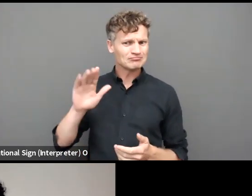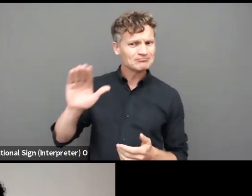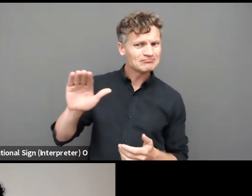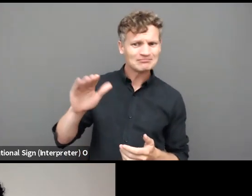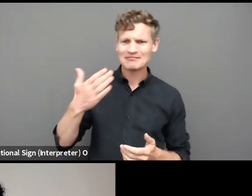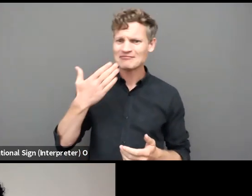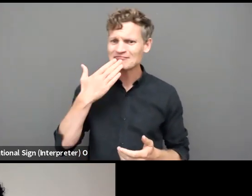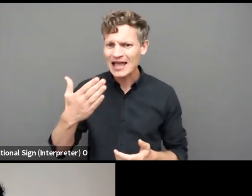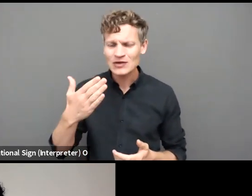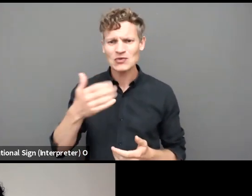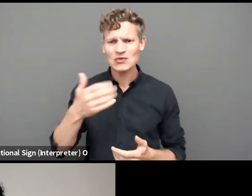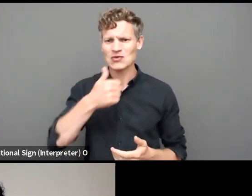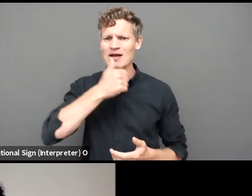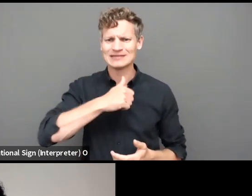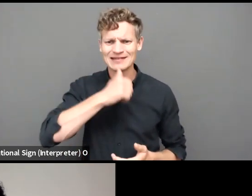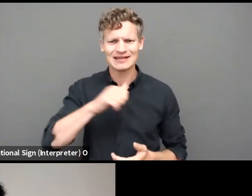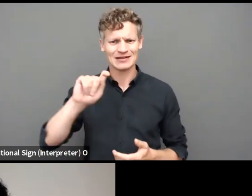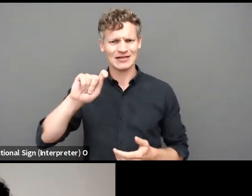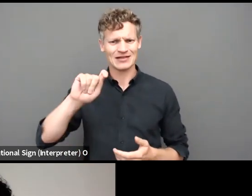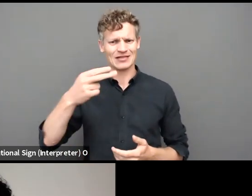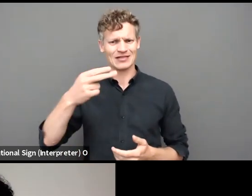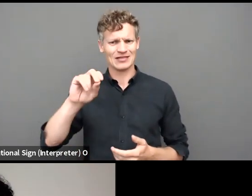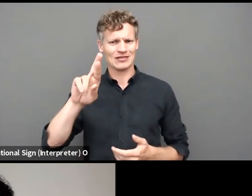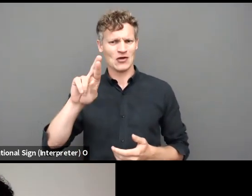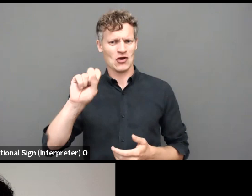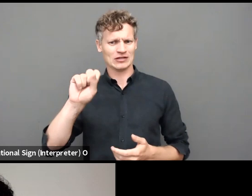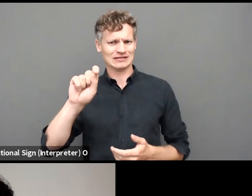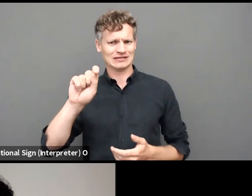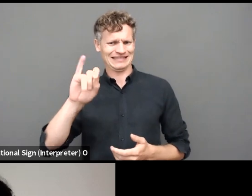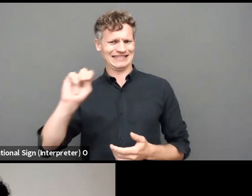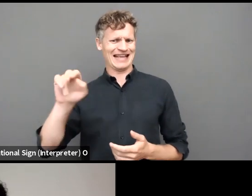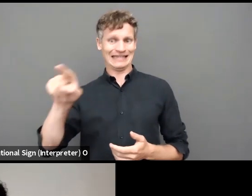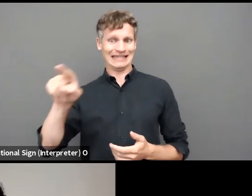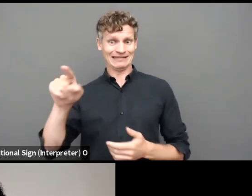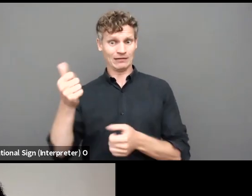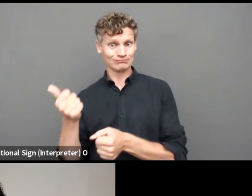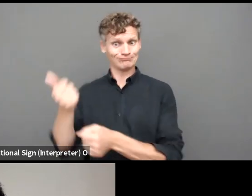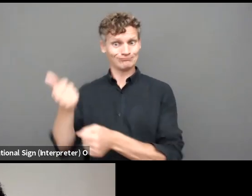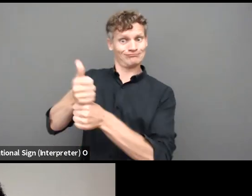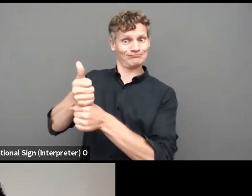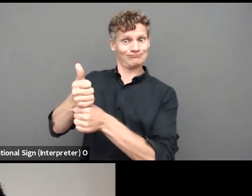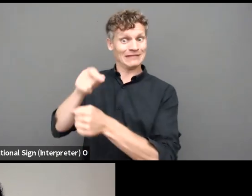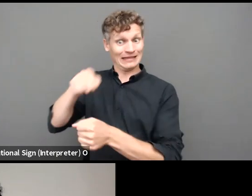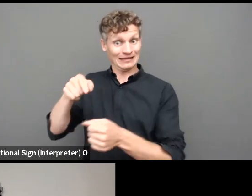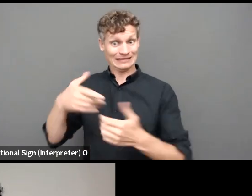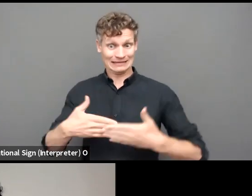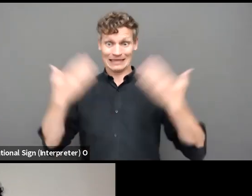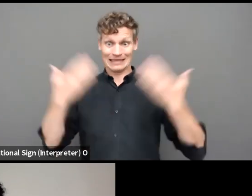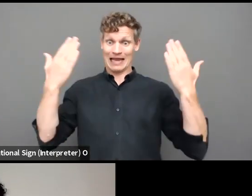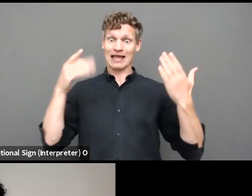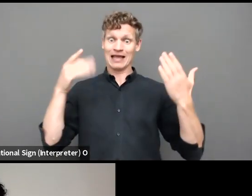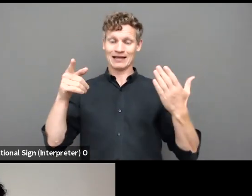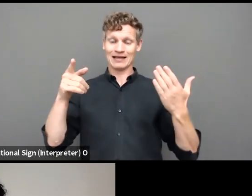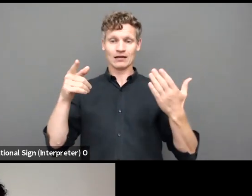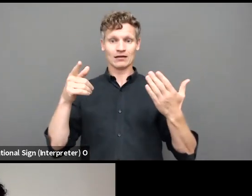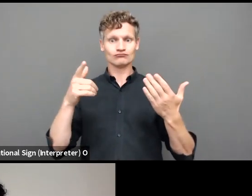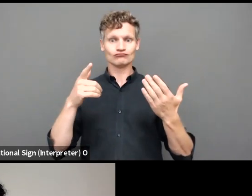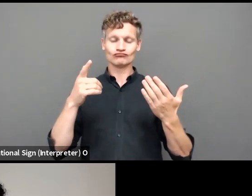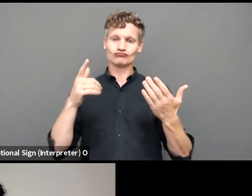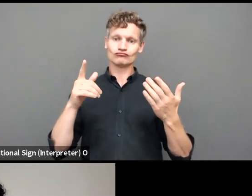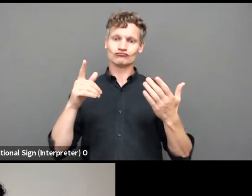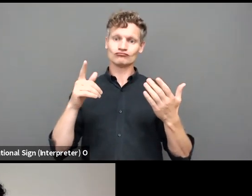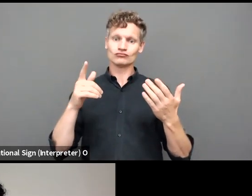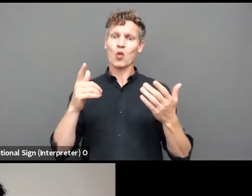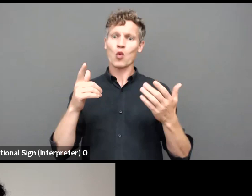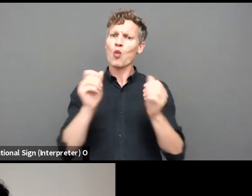to Iceland for having created this day, led the resolution that put this day in place last year. It's worth looking at that resolution.